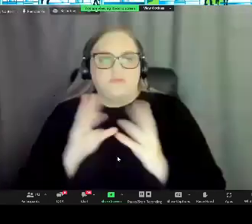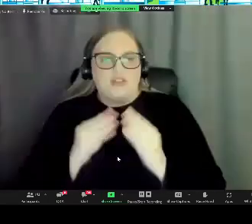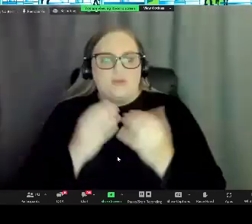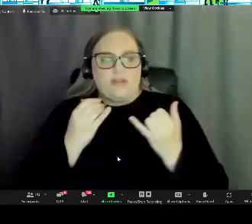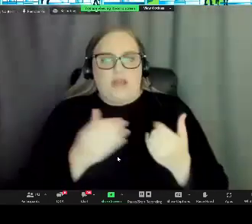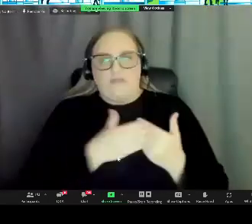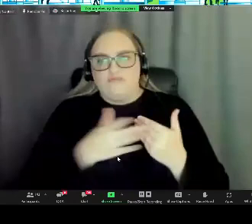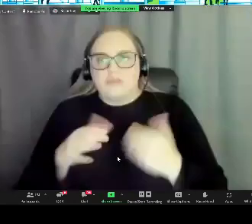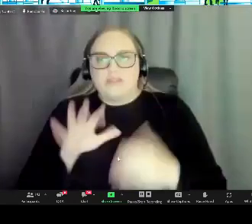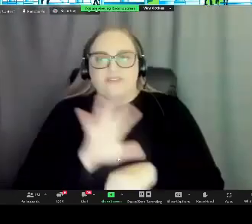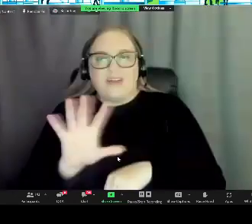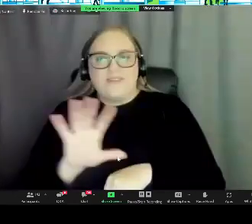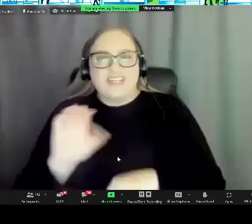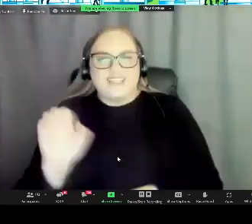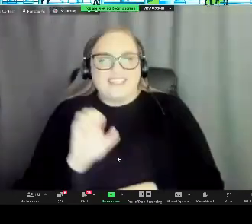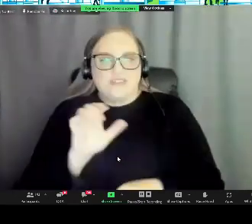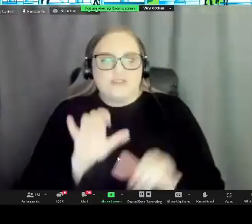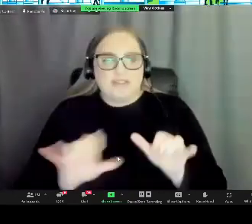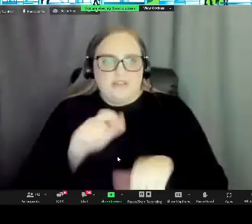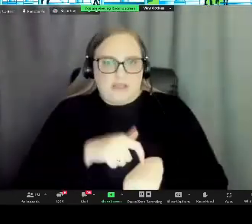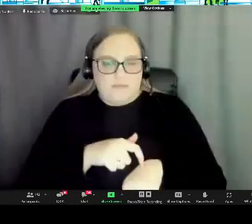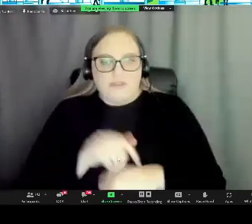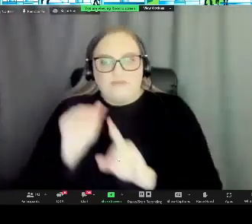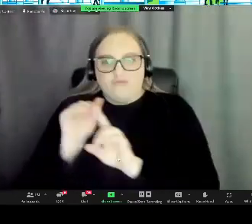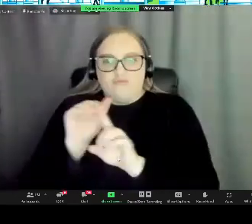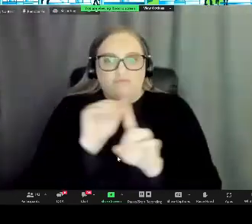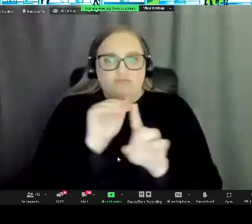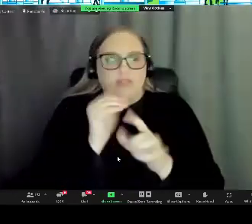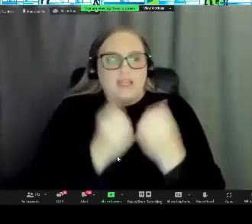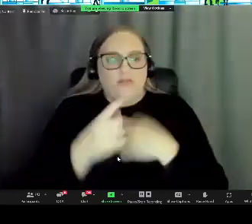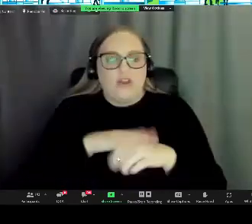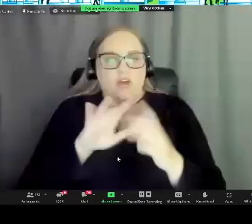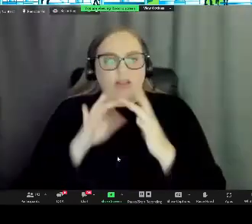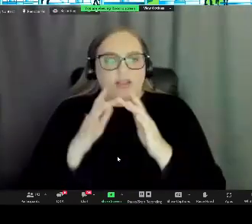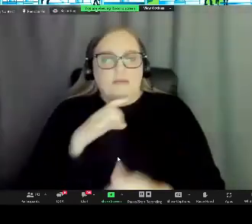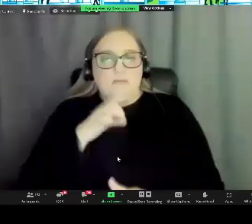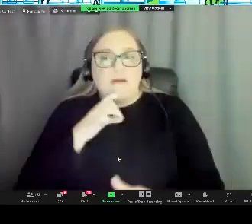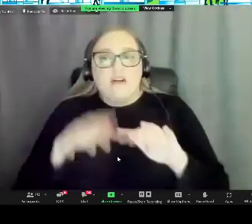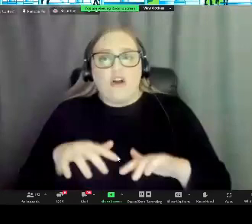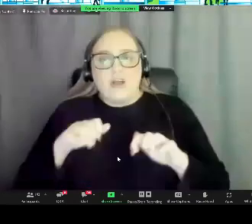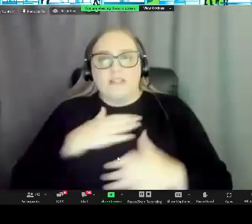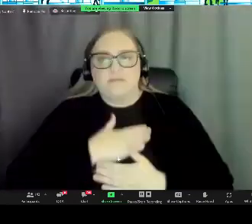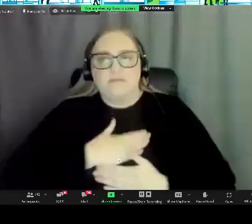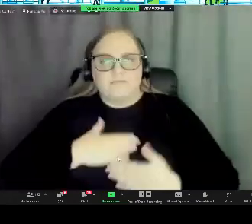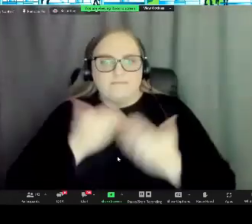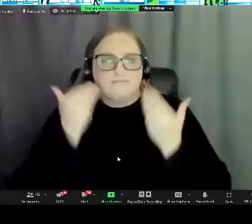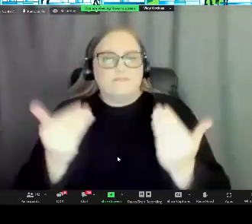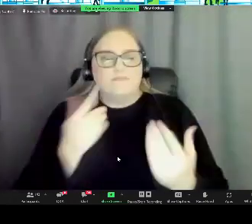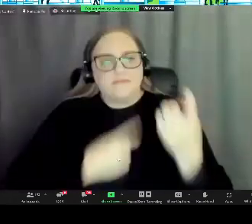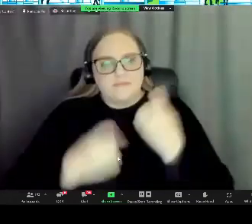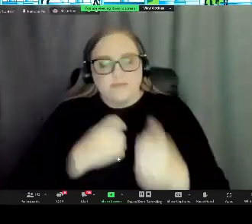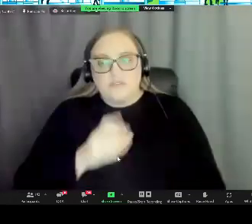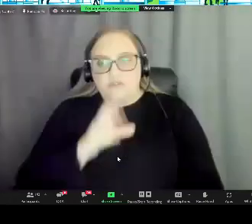p.m. Eastern time. As a reminder, everyone in the online public audience is encouraged to ask questions posed directly to